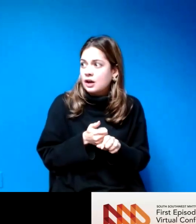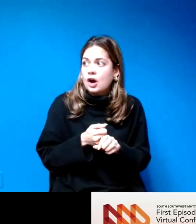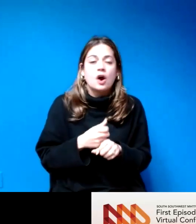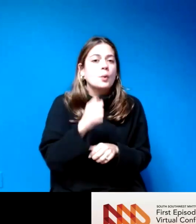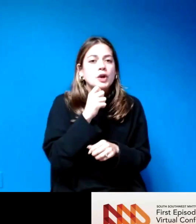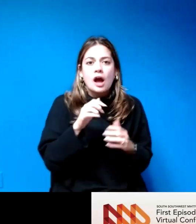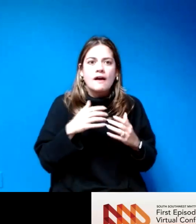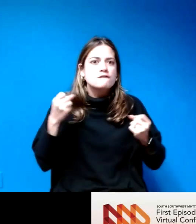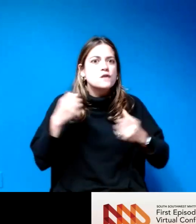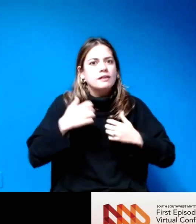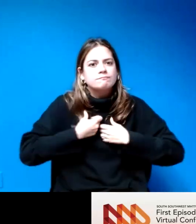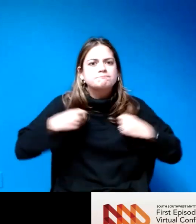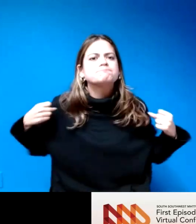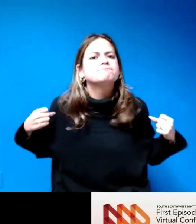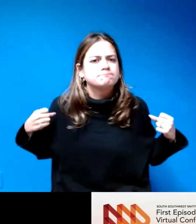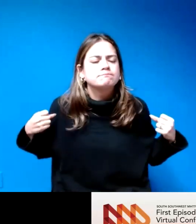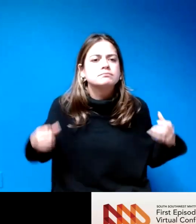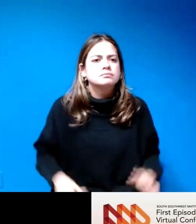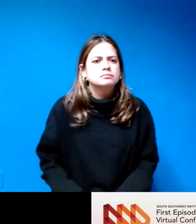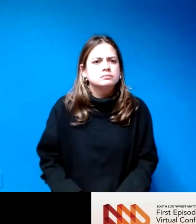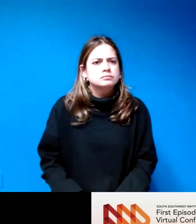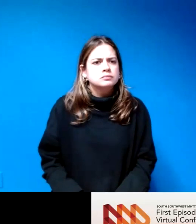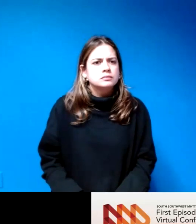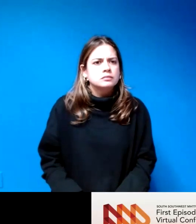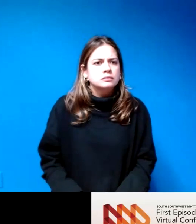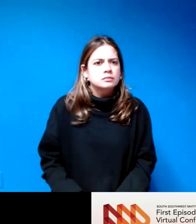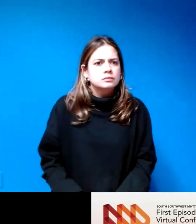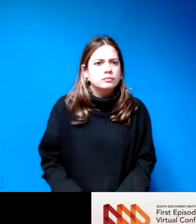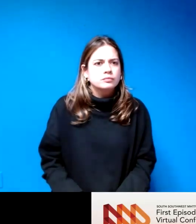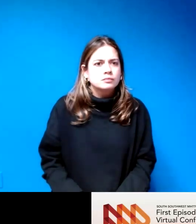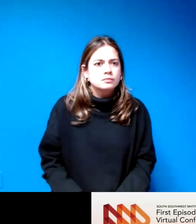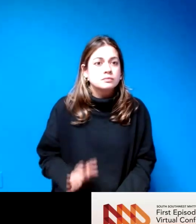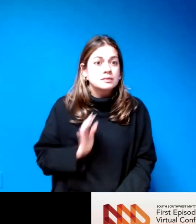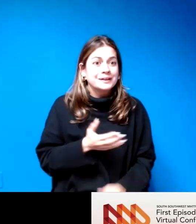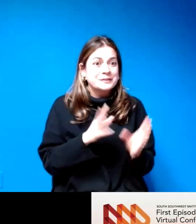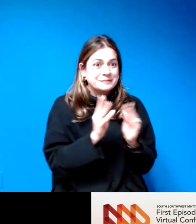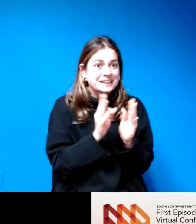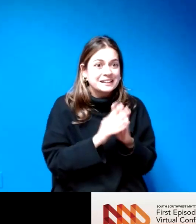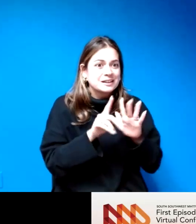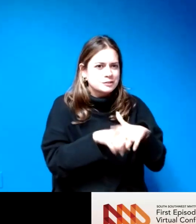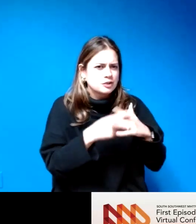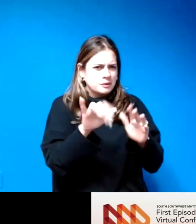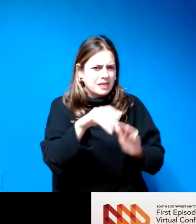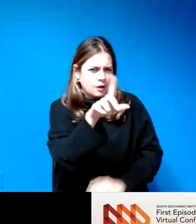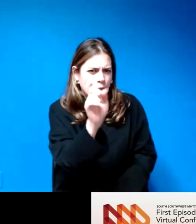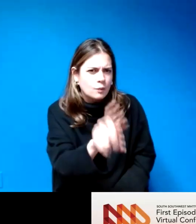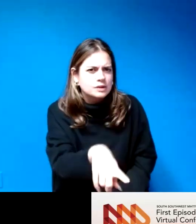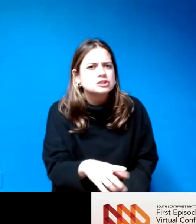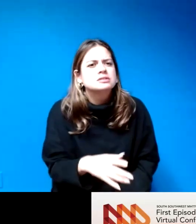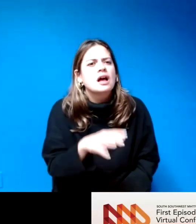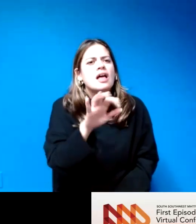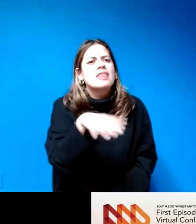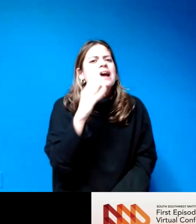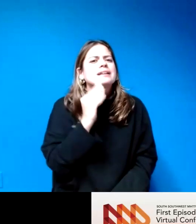team, we ask that question. In fact, lately, our meetings have started with that question. What is that experience